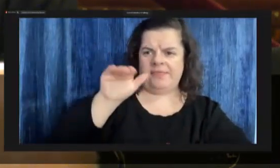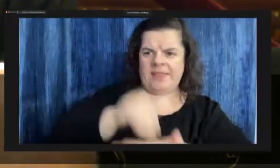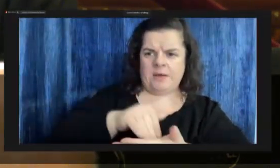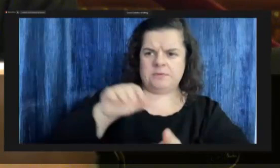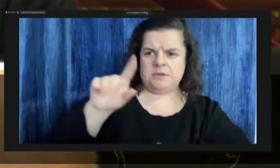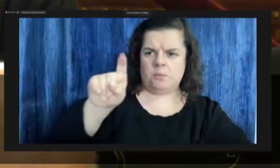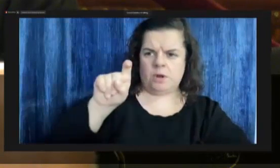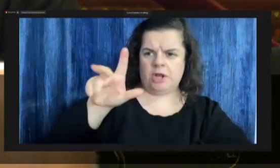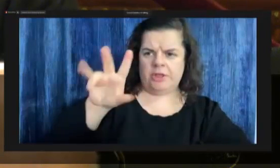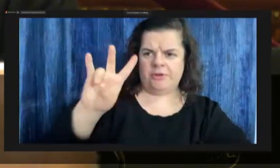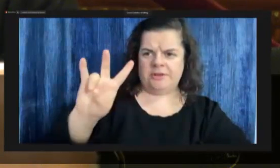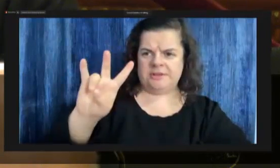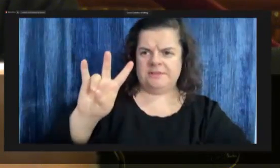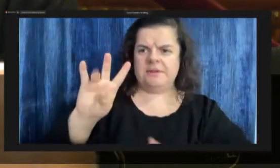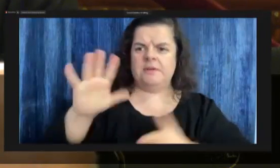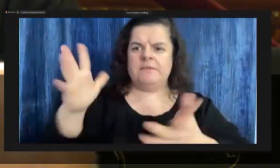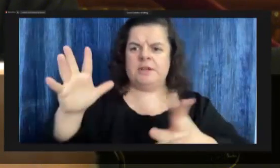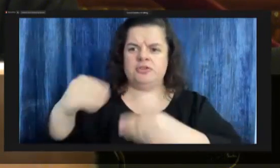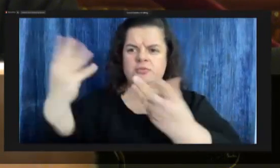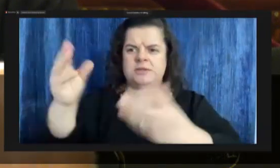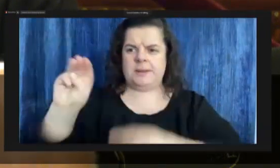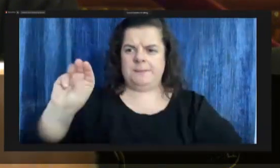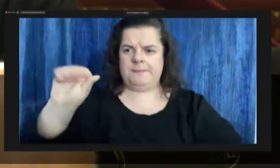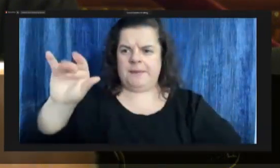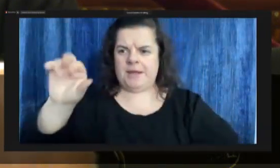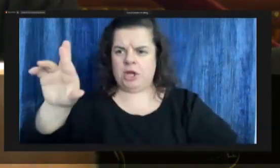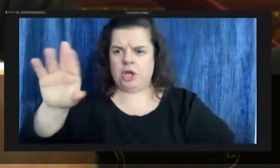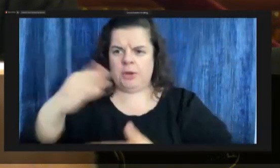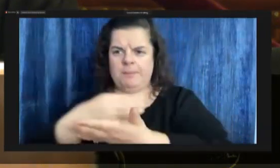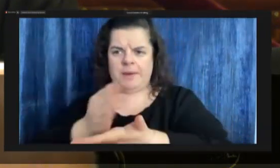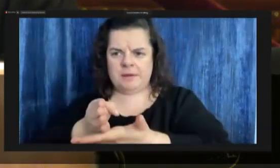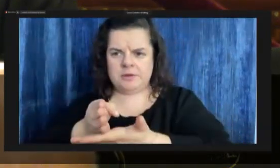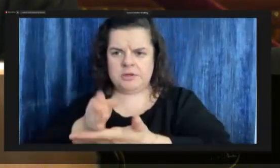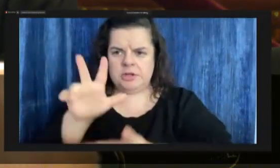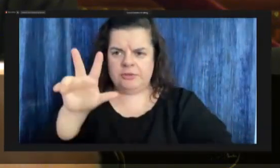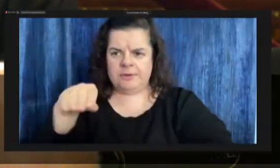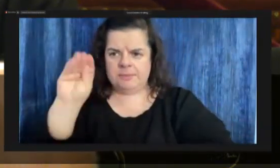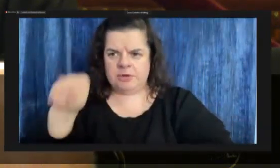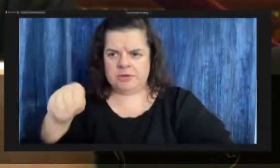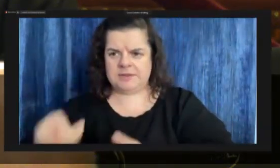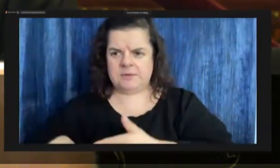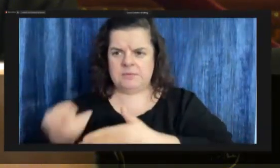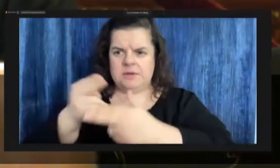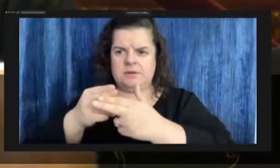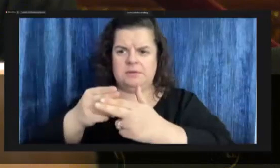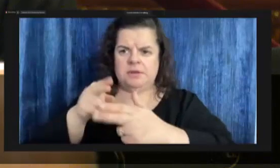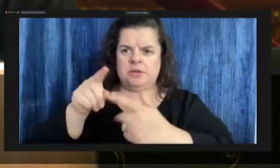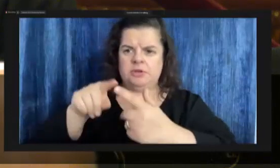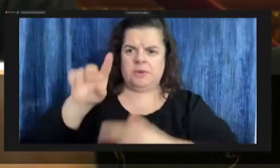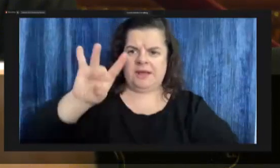$81,137. Oh, what was presented in the mayor's budget is a 3% raise to